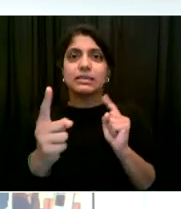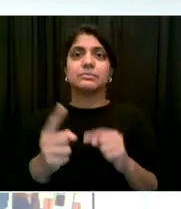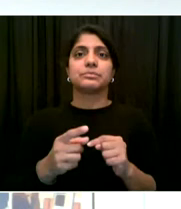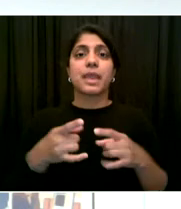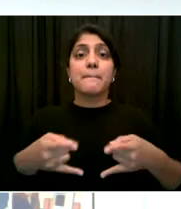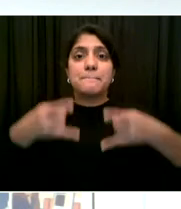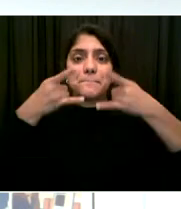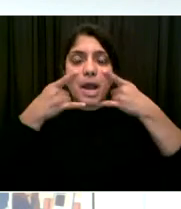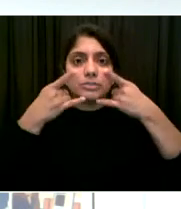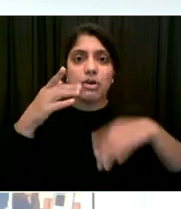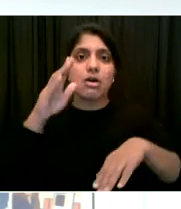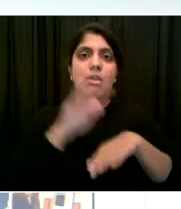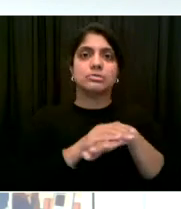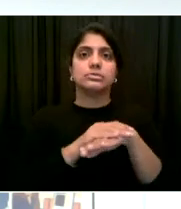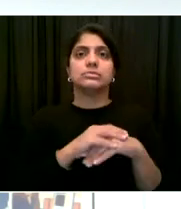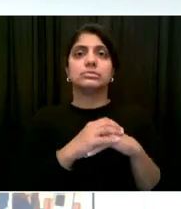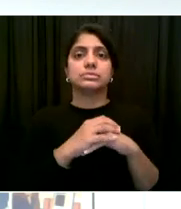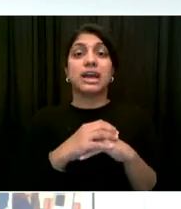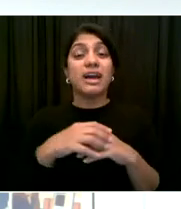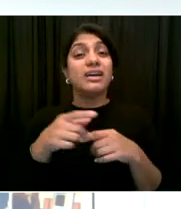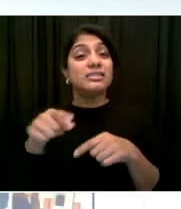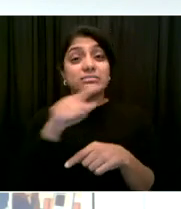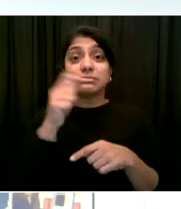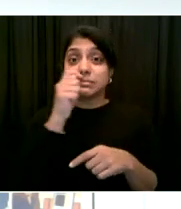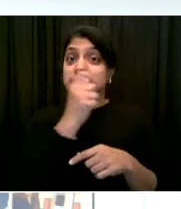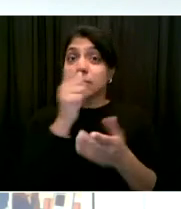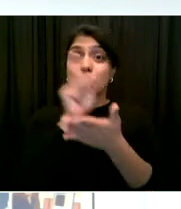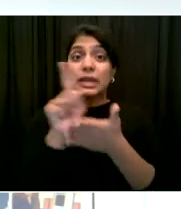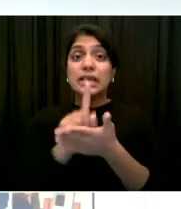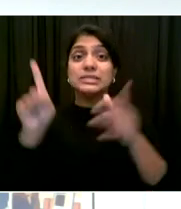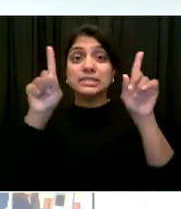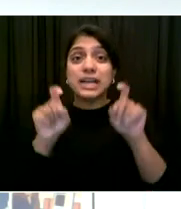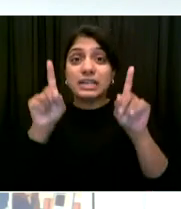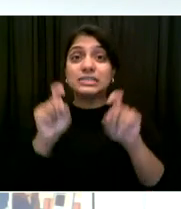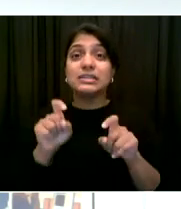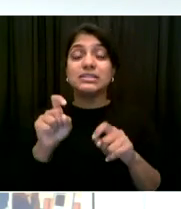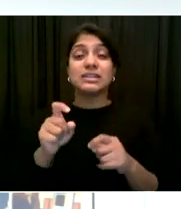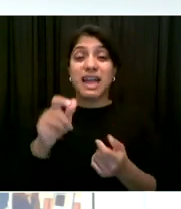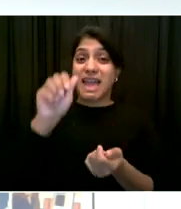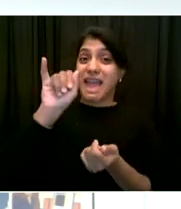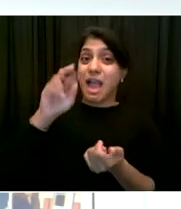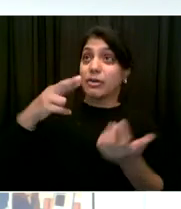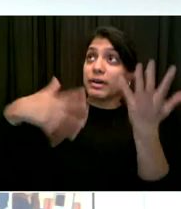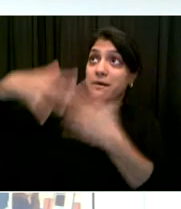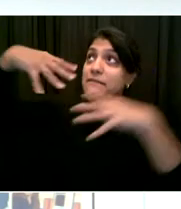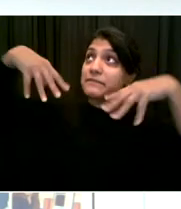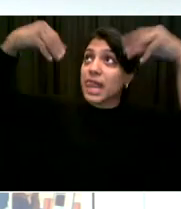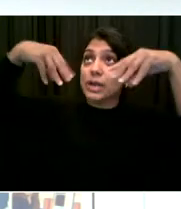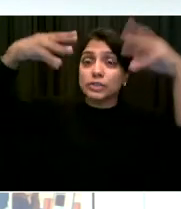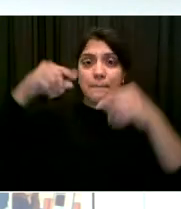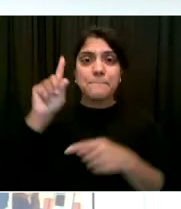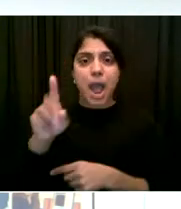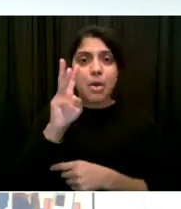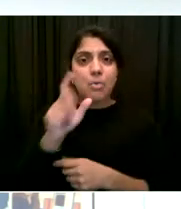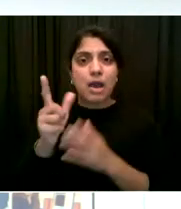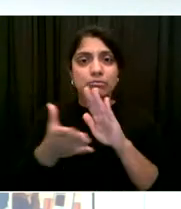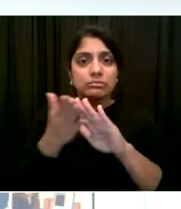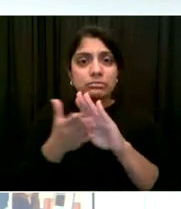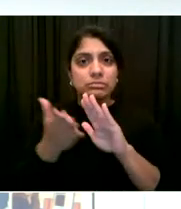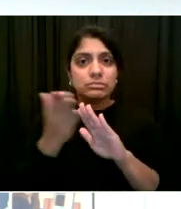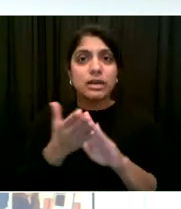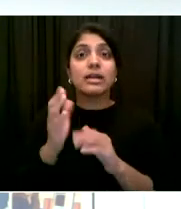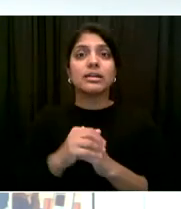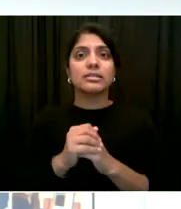places where kids and staff can be. We do bring to bear our tools